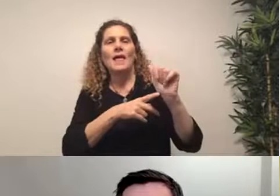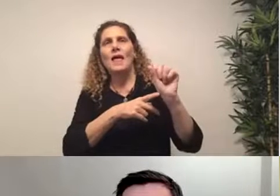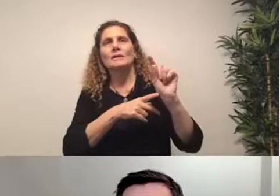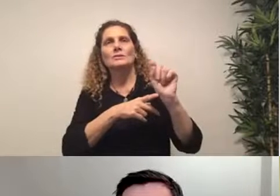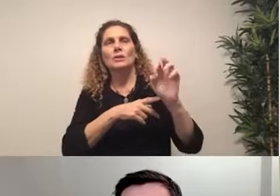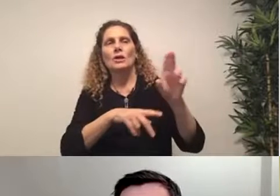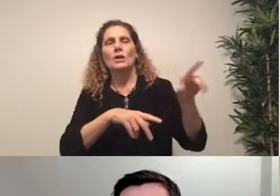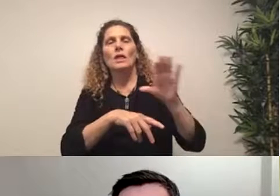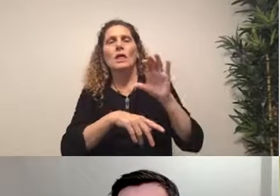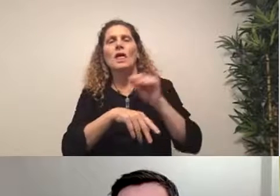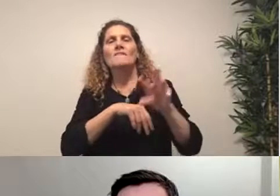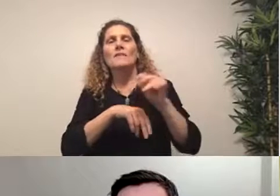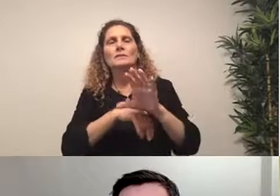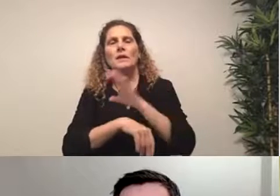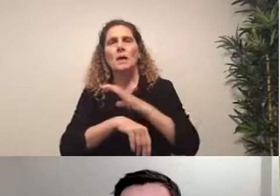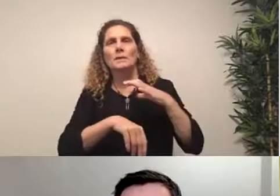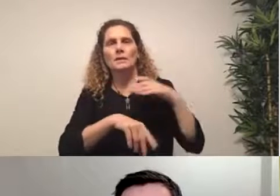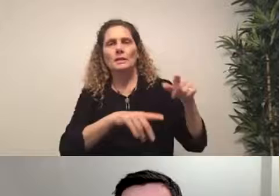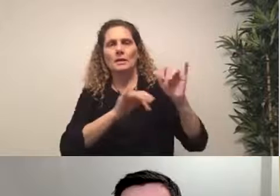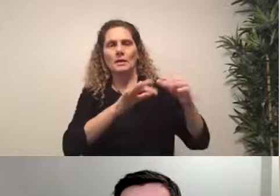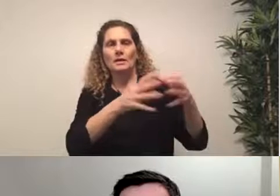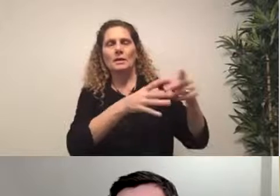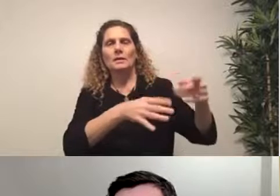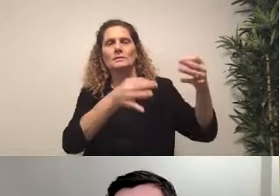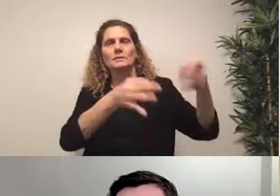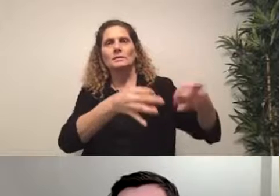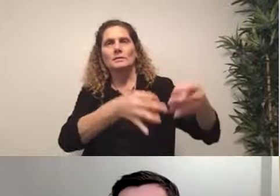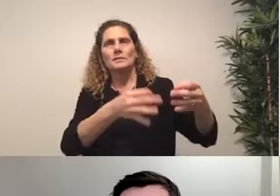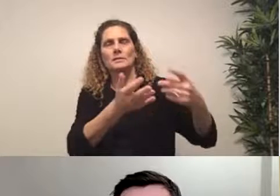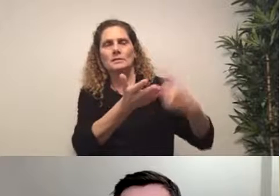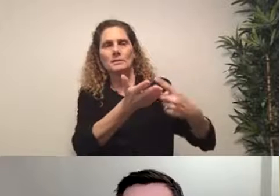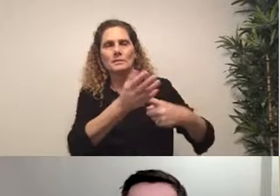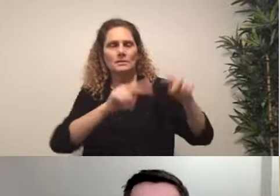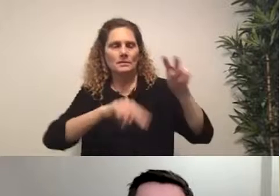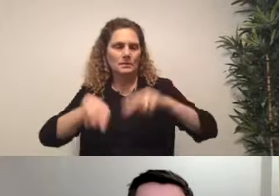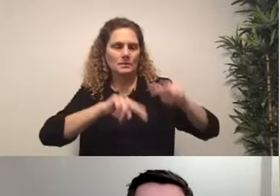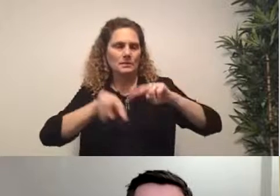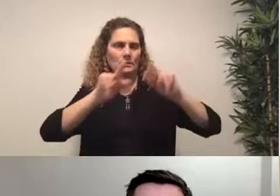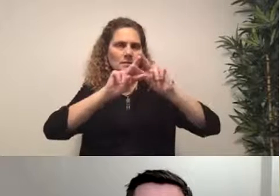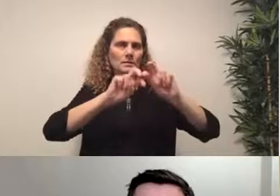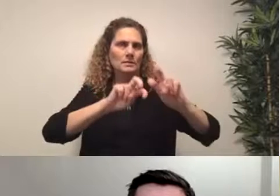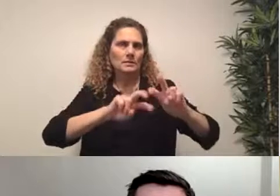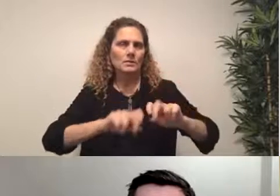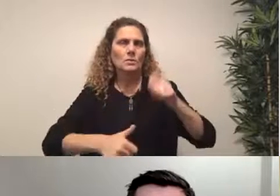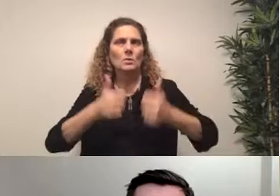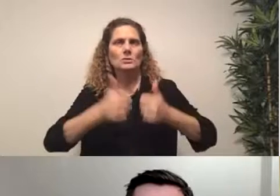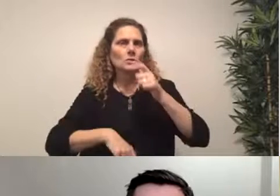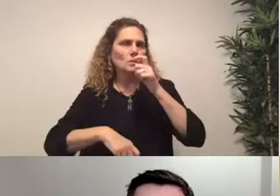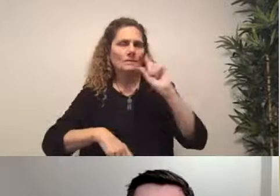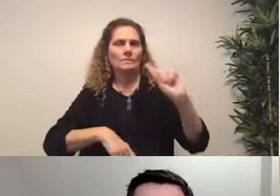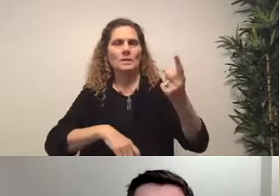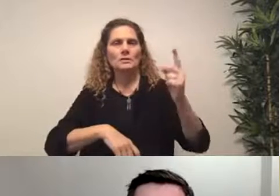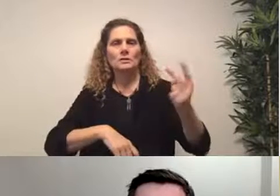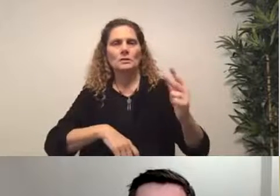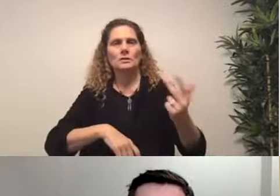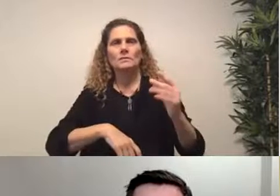issues, disease burden-related issues, and will determine how to define those subgroups. So more on that will certainly come